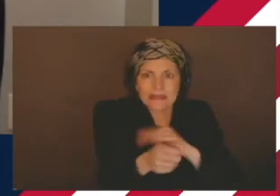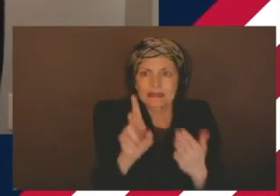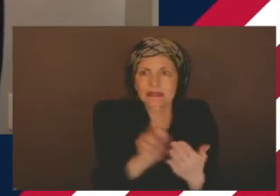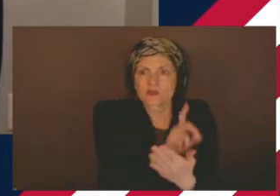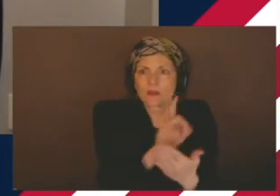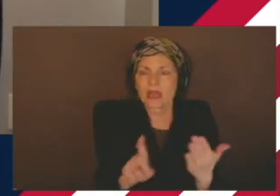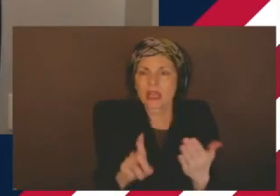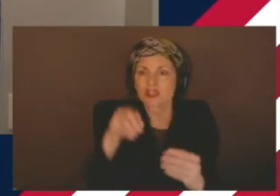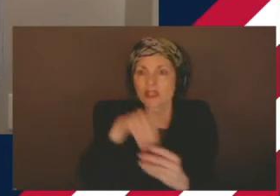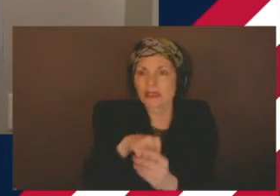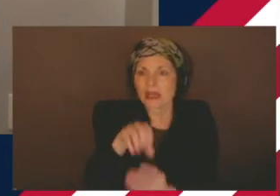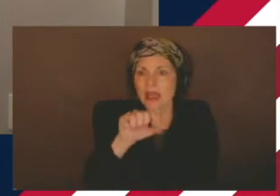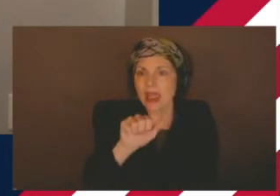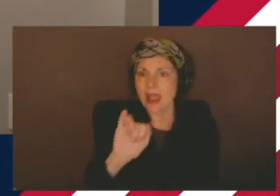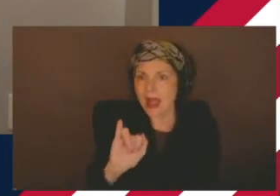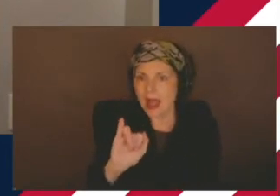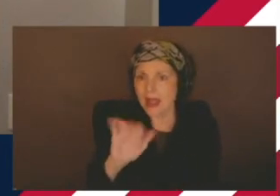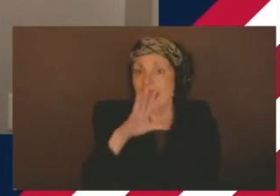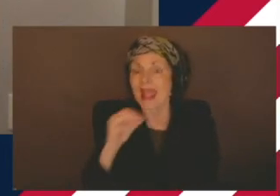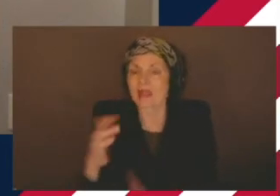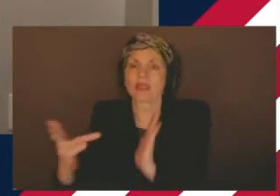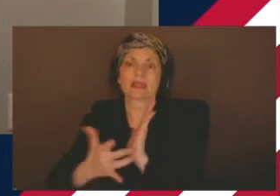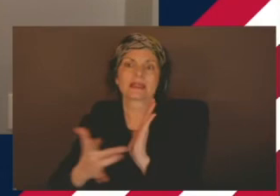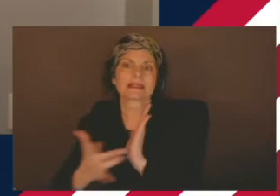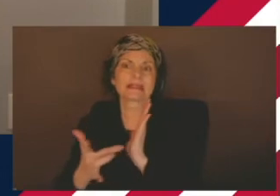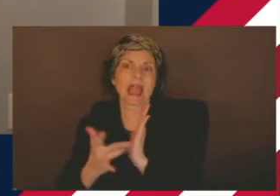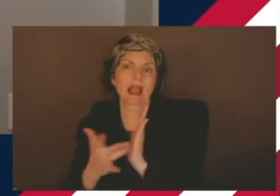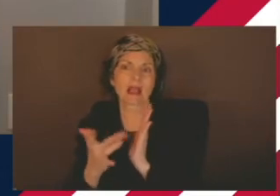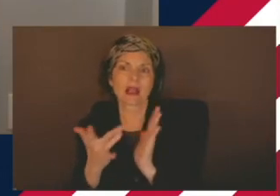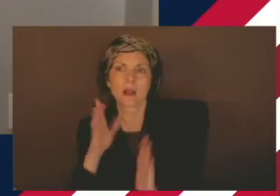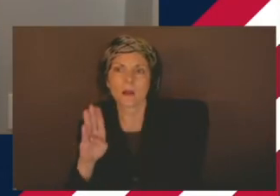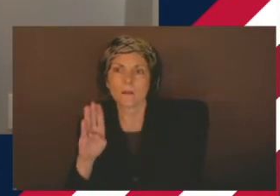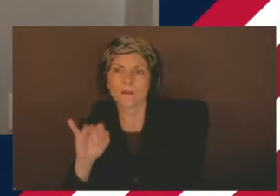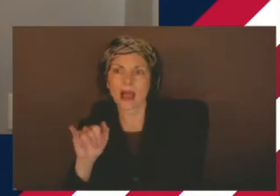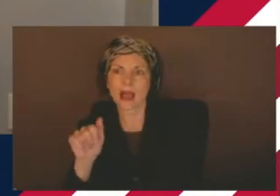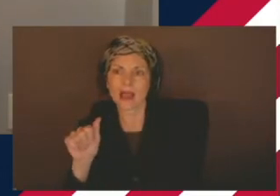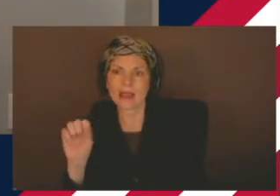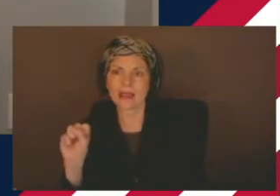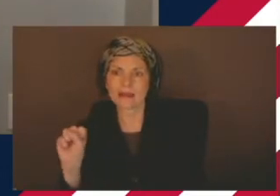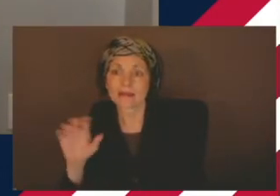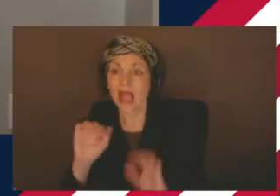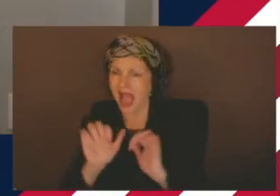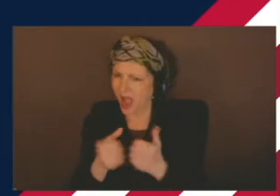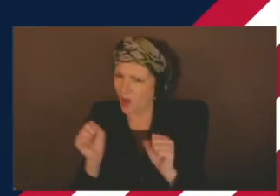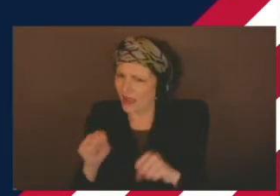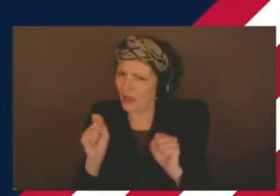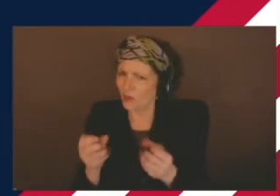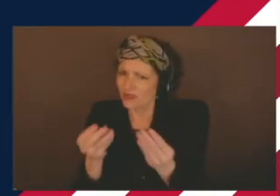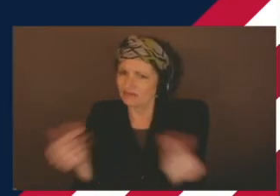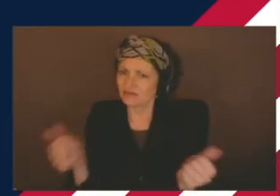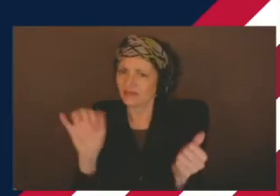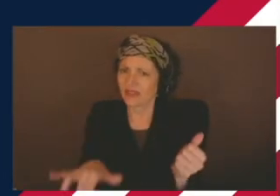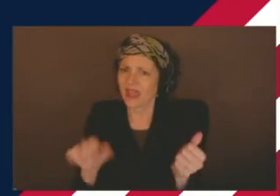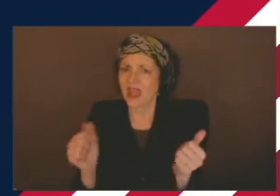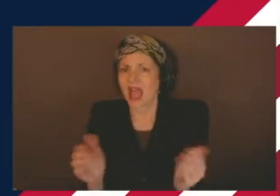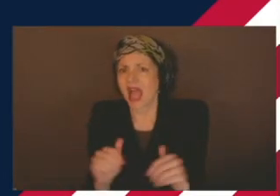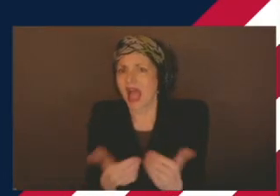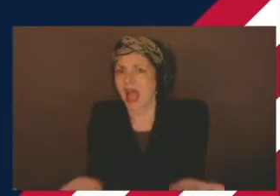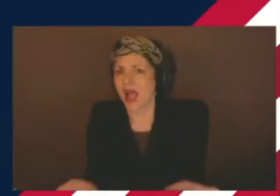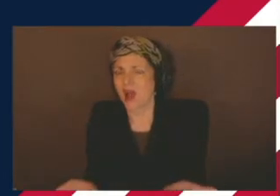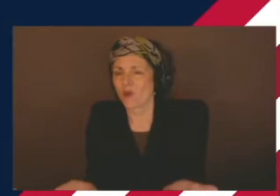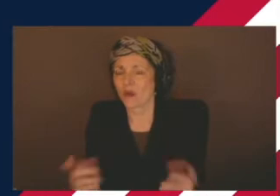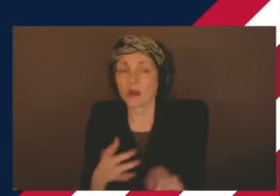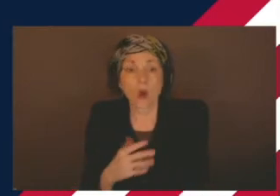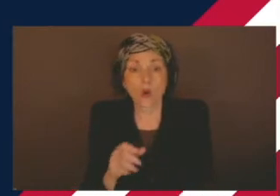a tech bias and ways that we might be able to address that. Sure, thank you for the question.